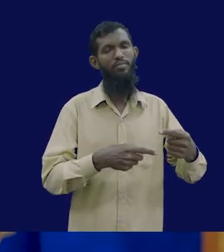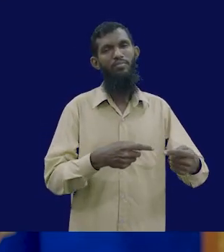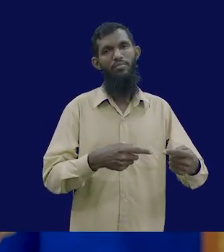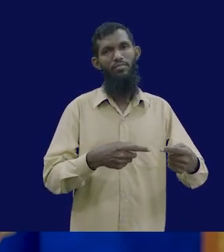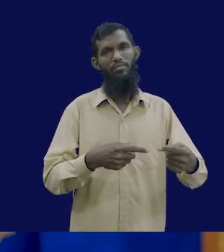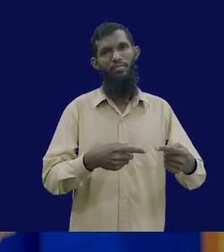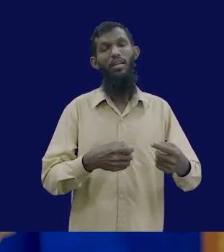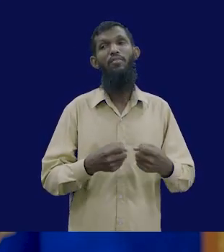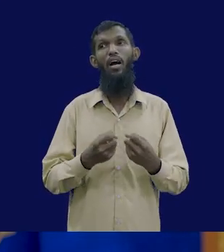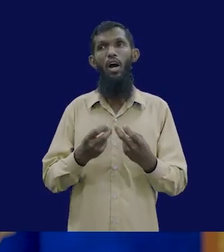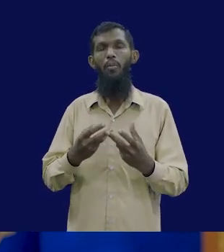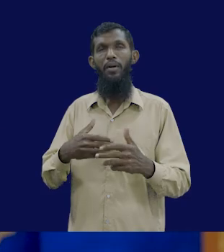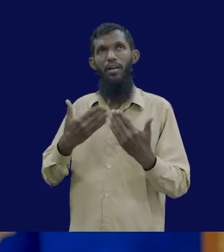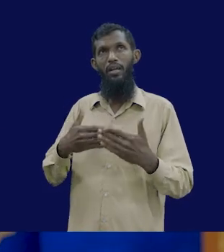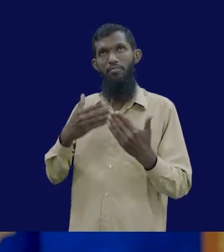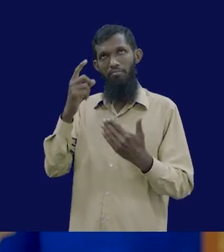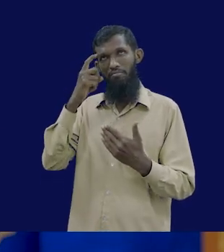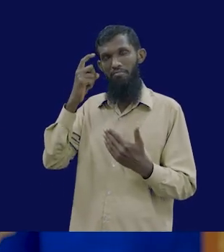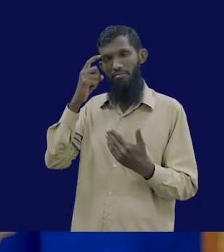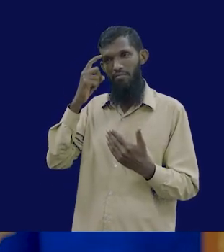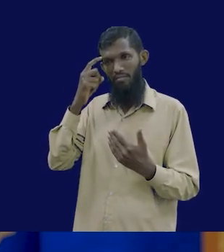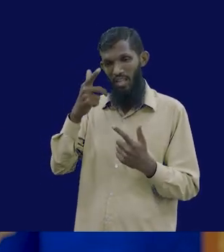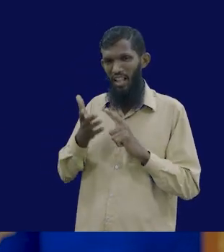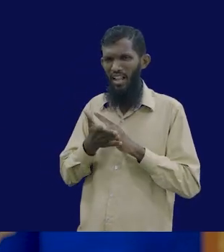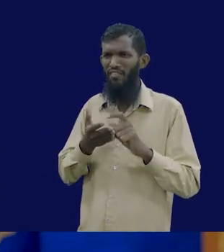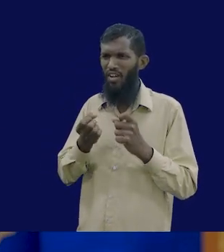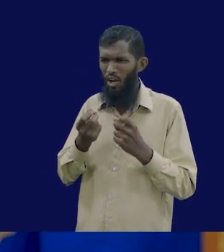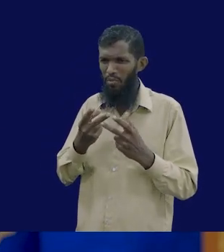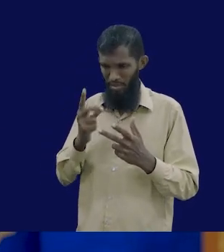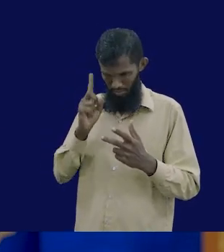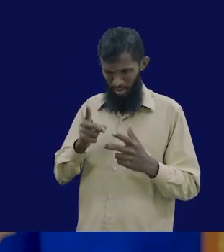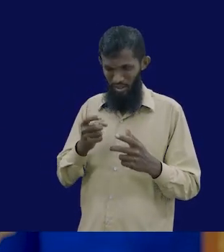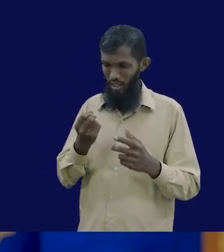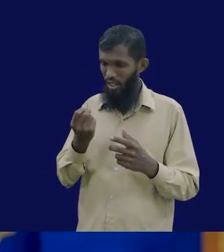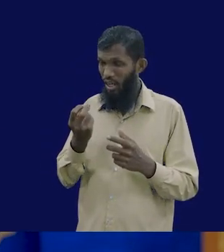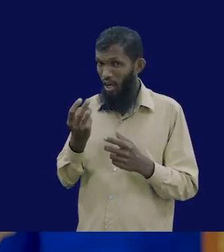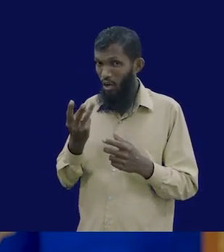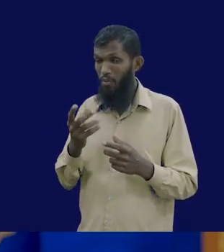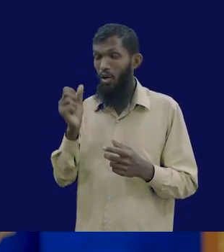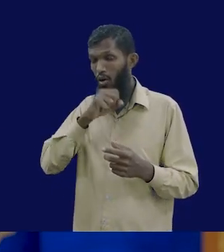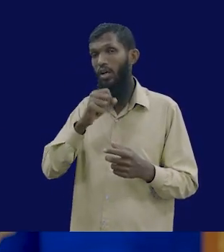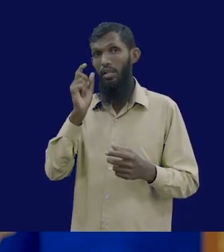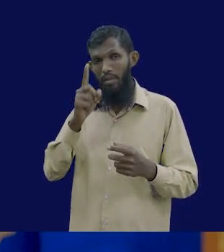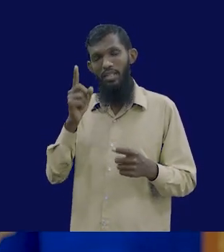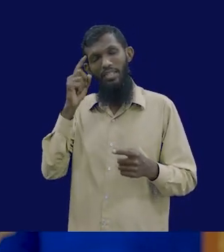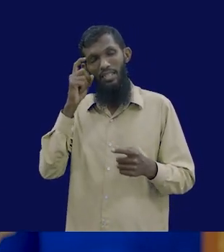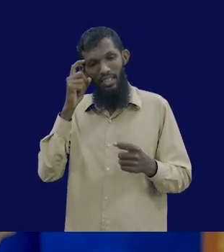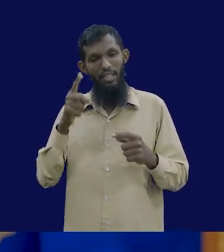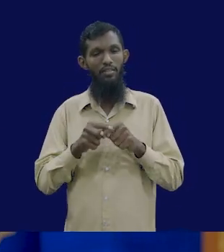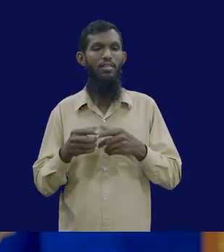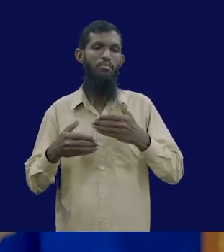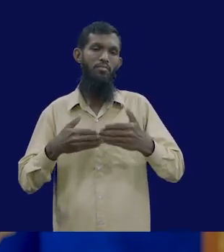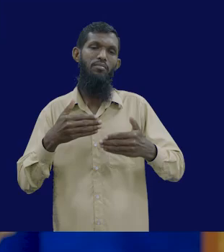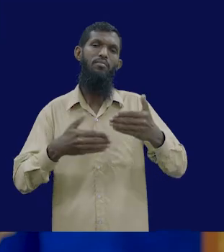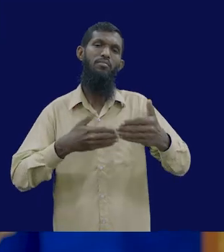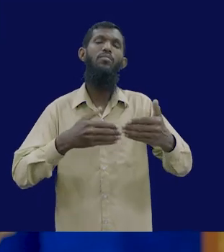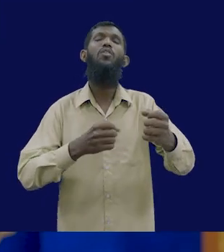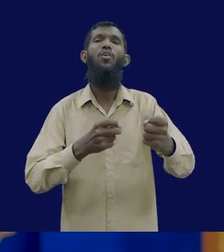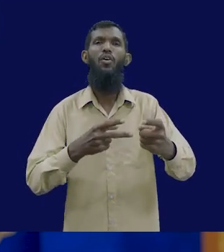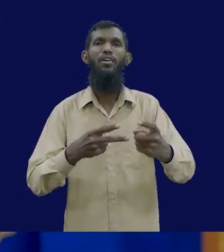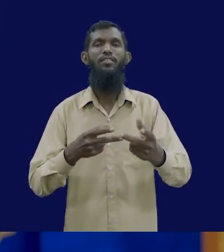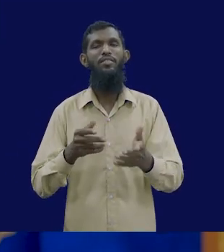consider how many days are left if he were to fast in this manner. Meaning